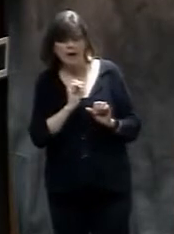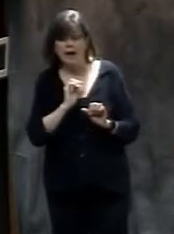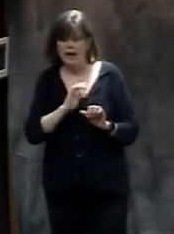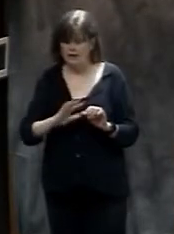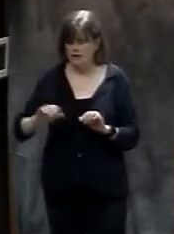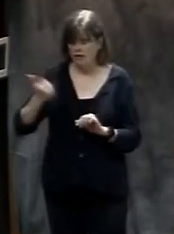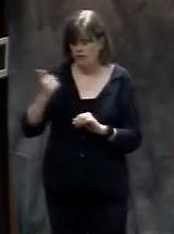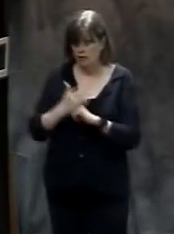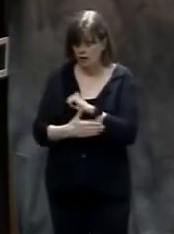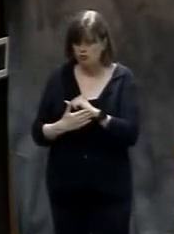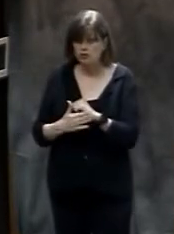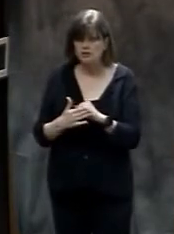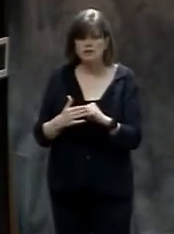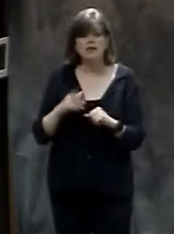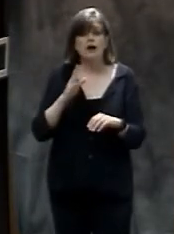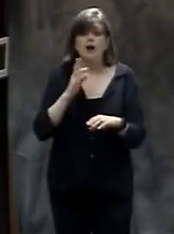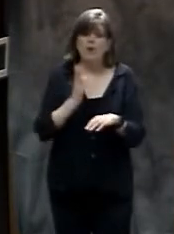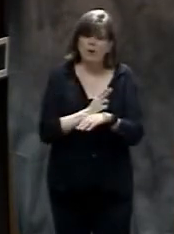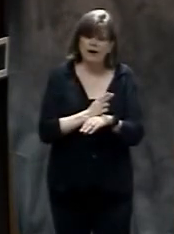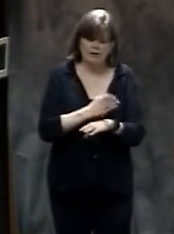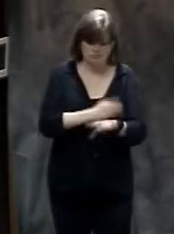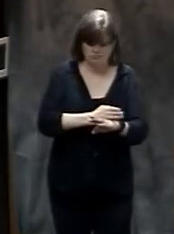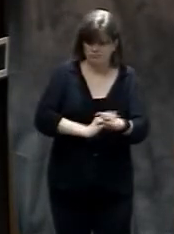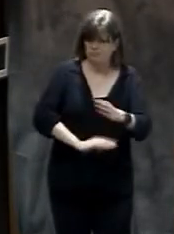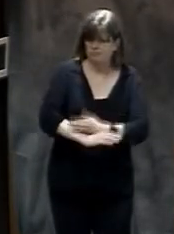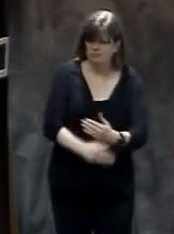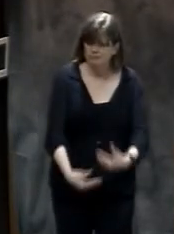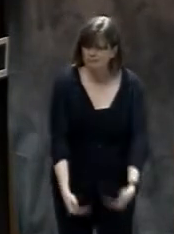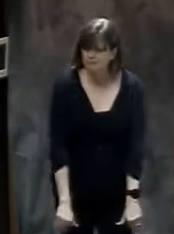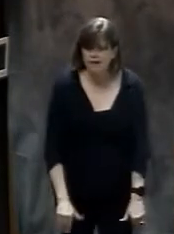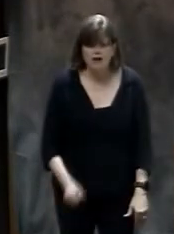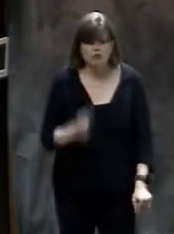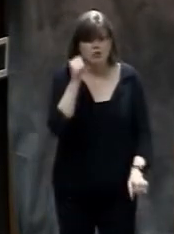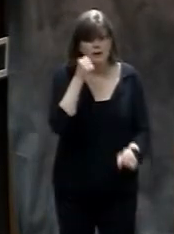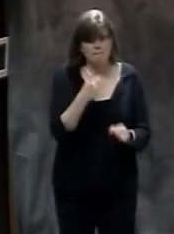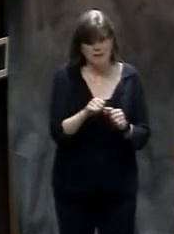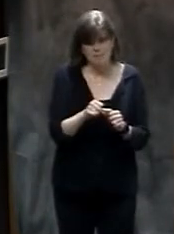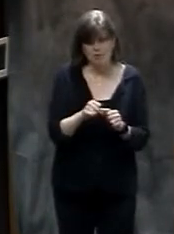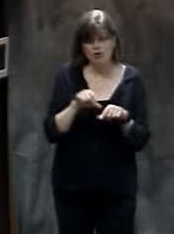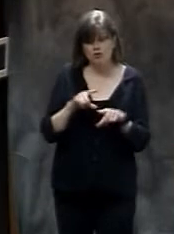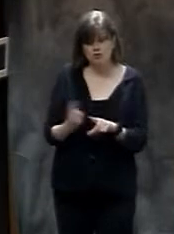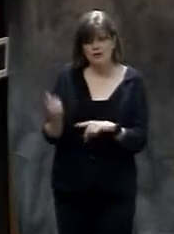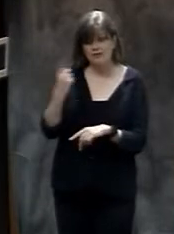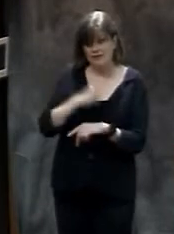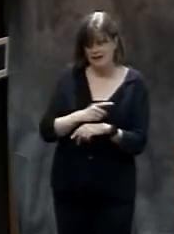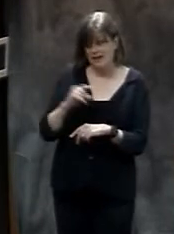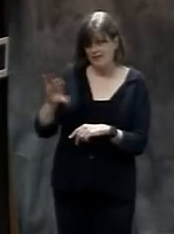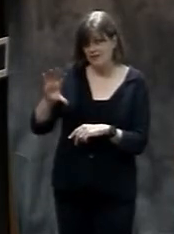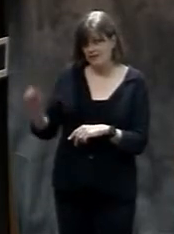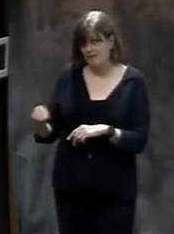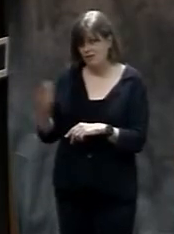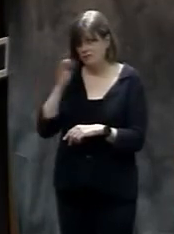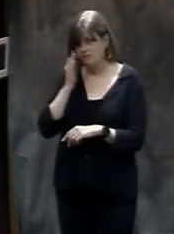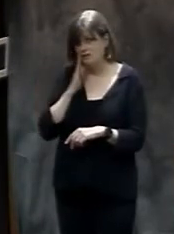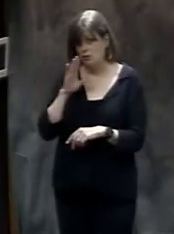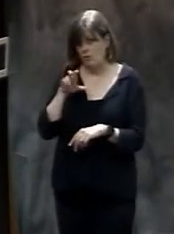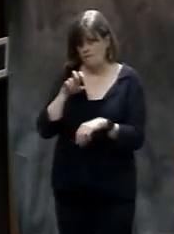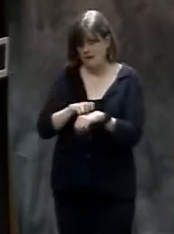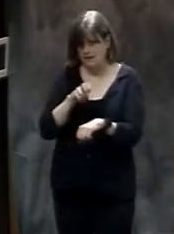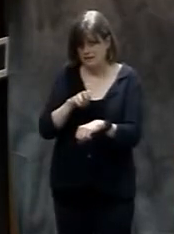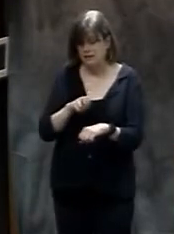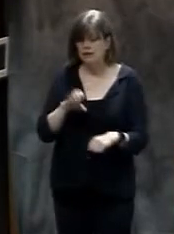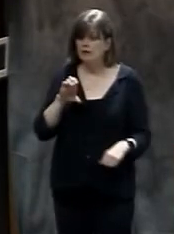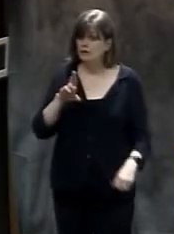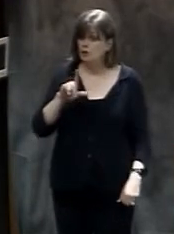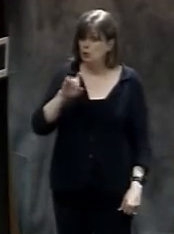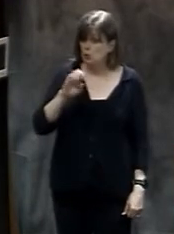to wear long sleeve shirts and long pants. And remember, Aedes aegypti bites during the day. The Culex mosquitoes that transmit West